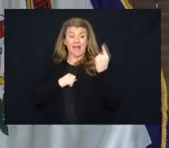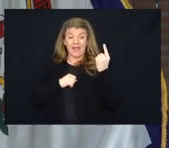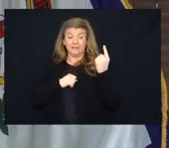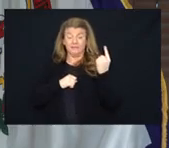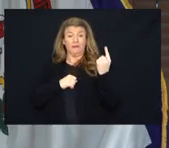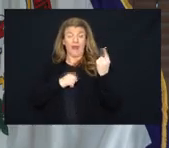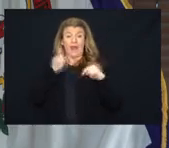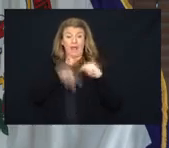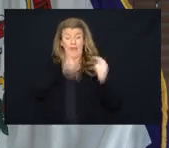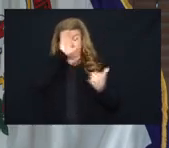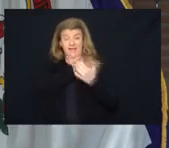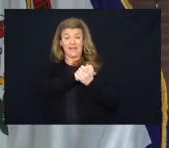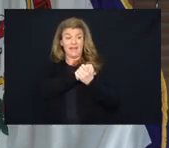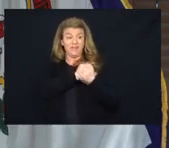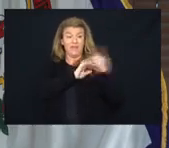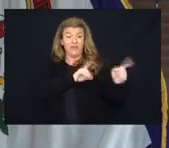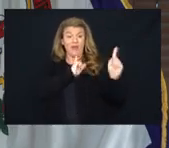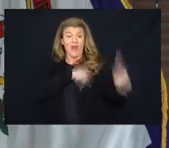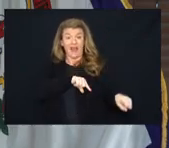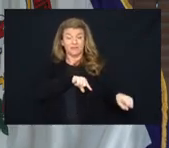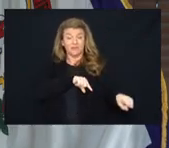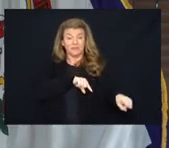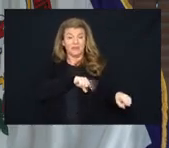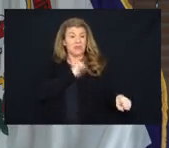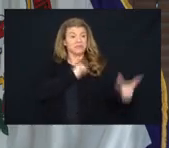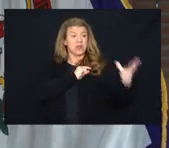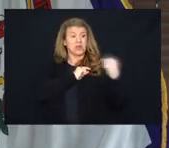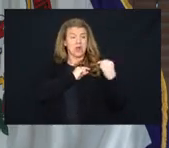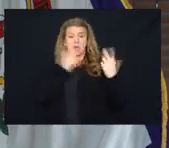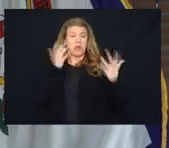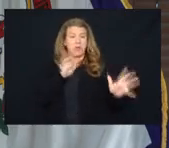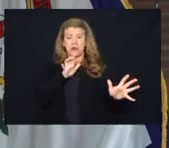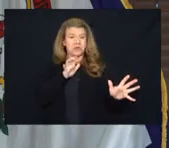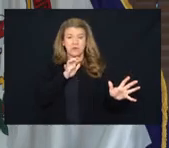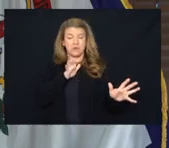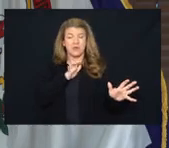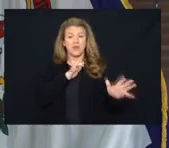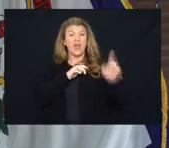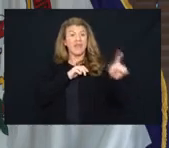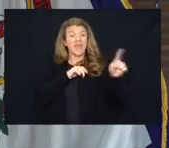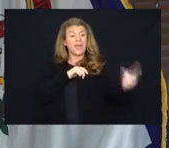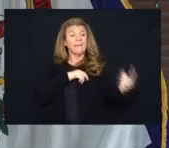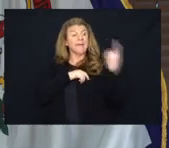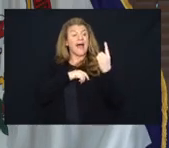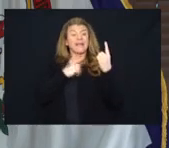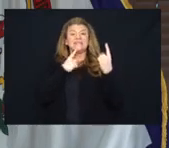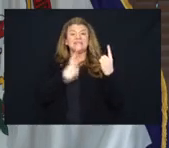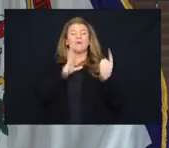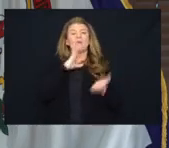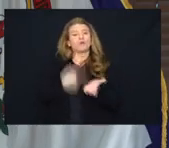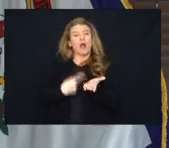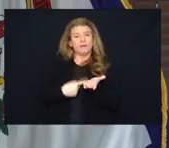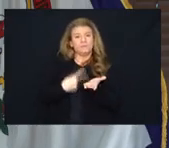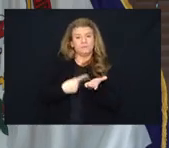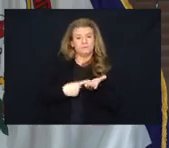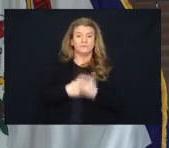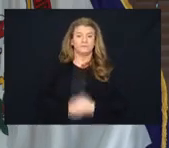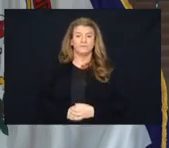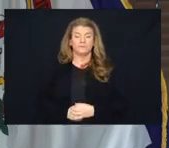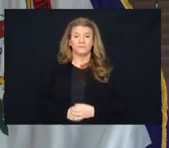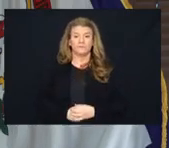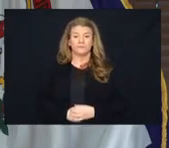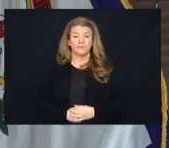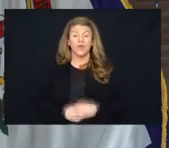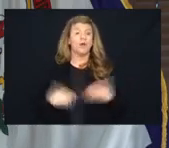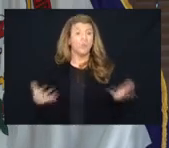is amazing, other than just say, no, they don't want to do that or whatever. They've come back to us and said, we'll talk,